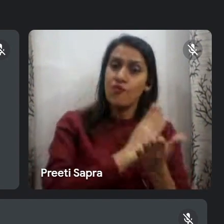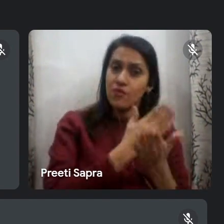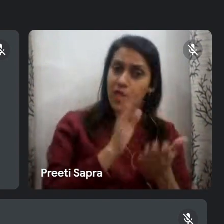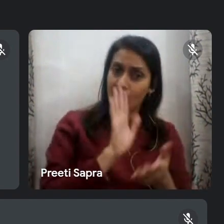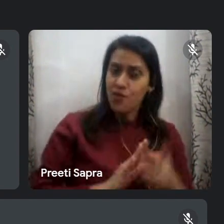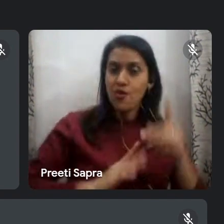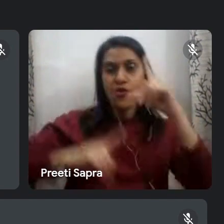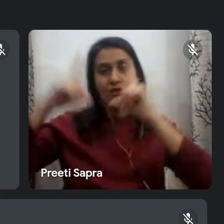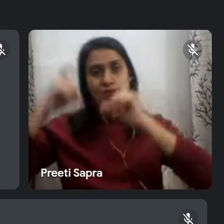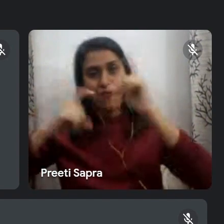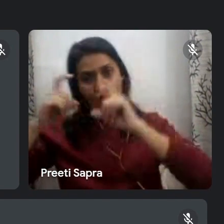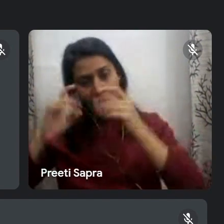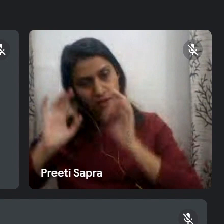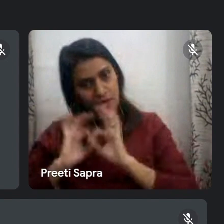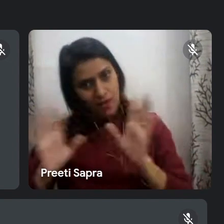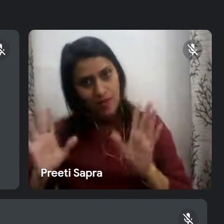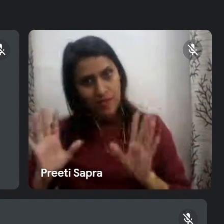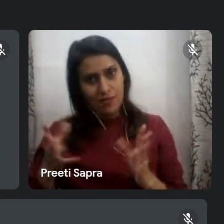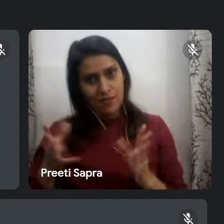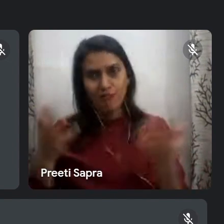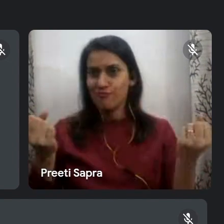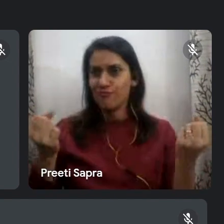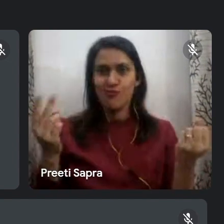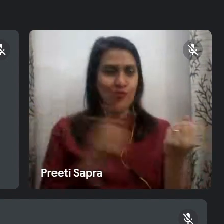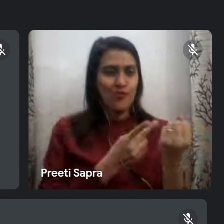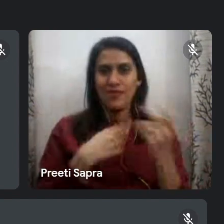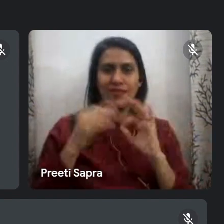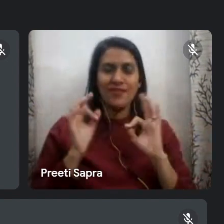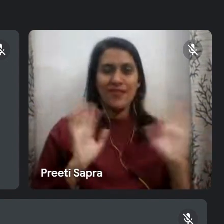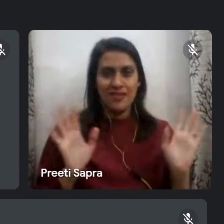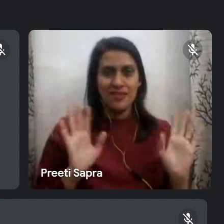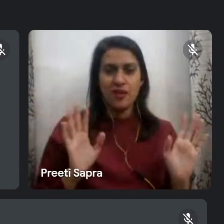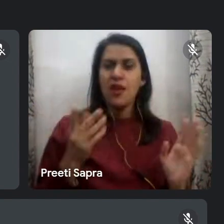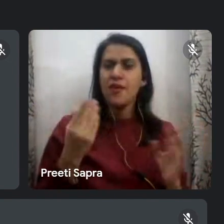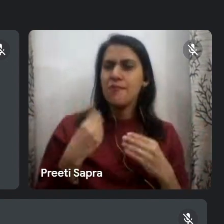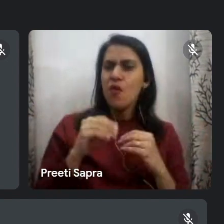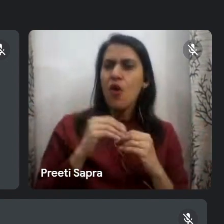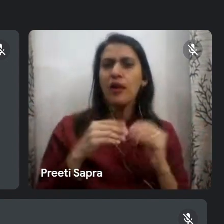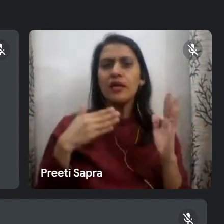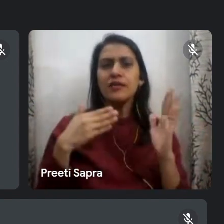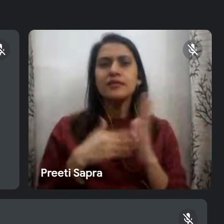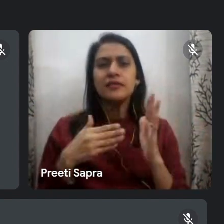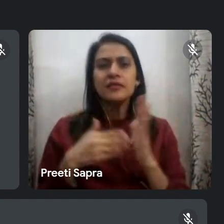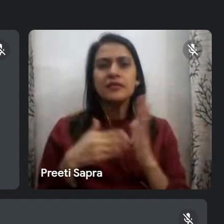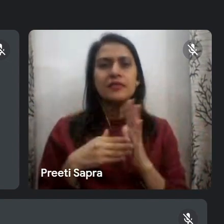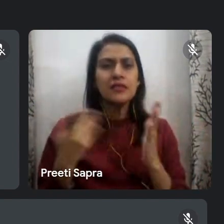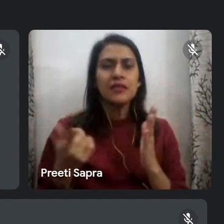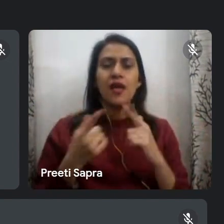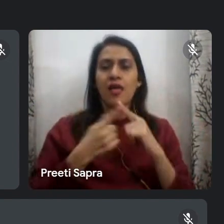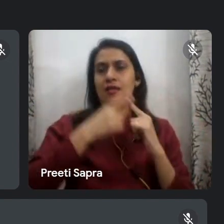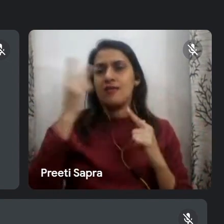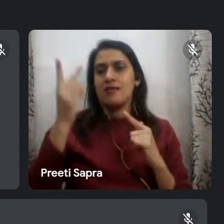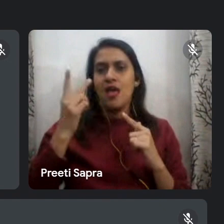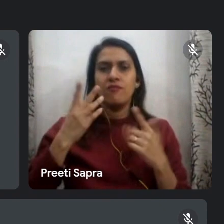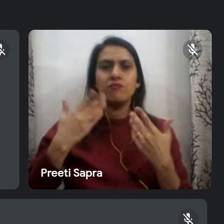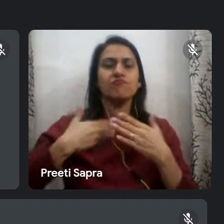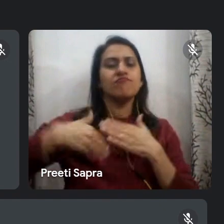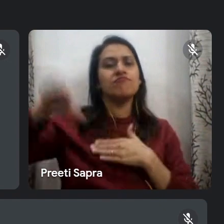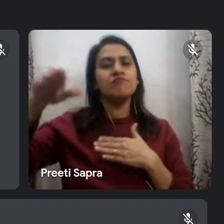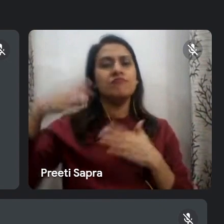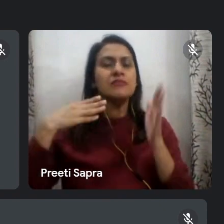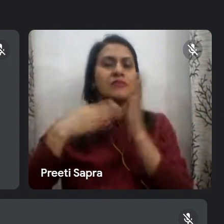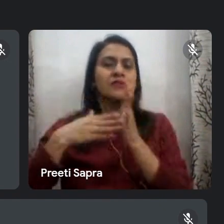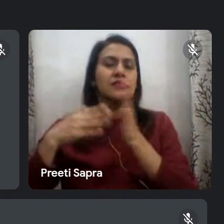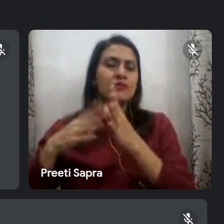and photography in my hand. And then I wanted a new challenge, and I added traveling into my bucket list.